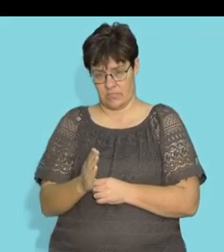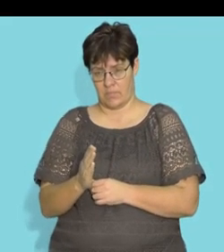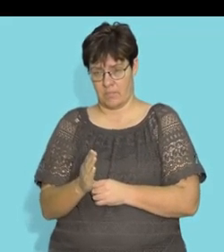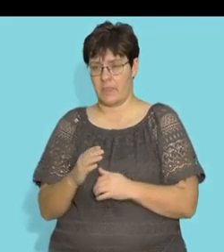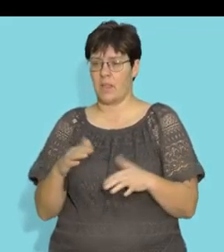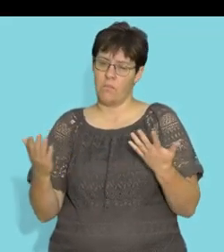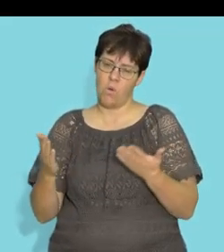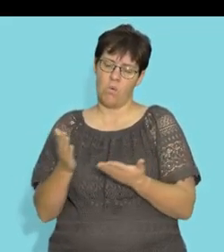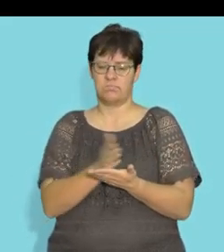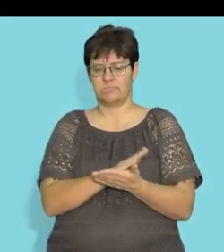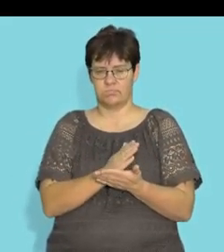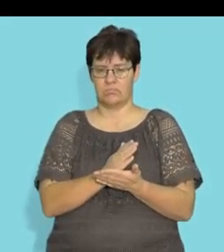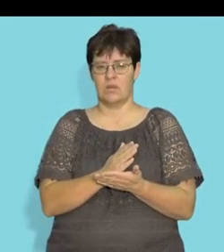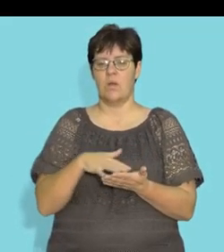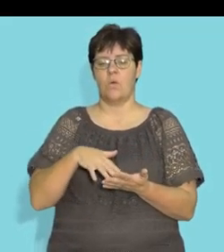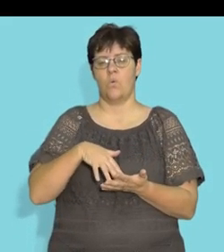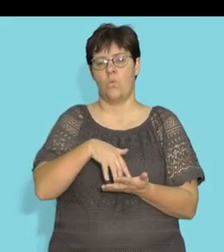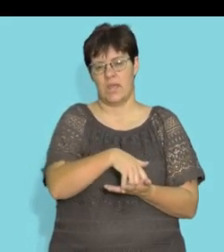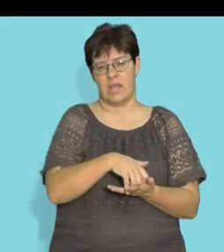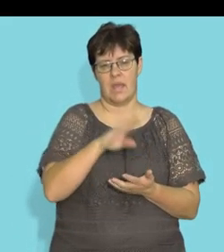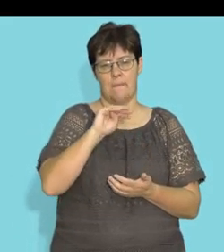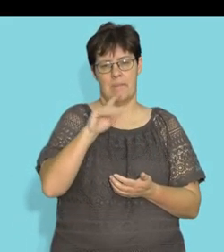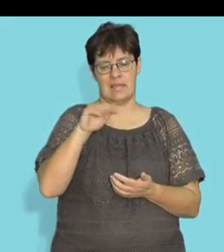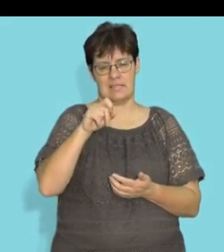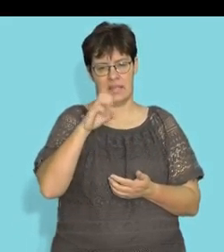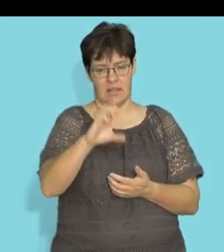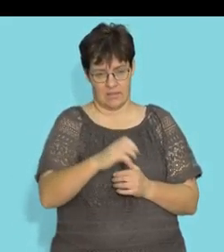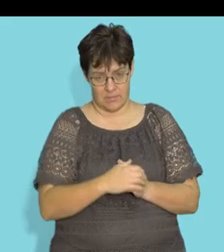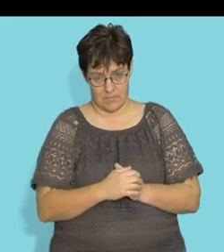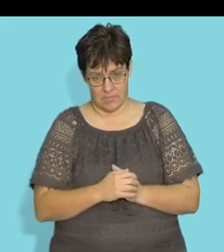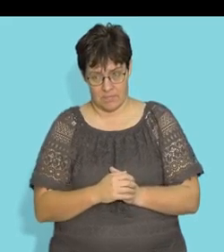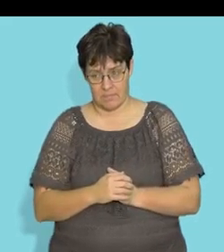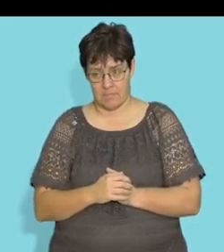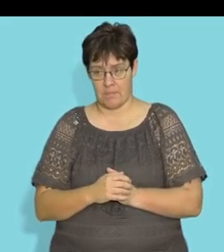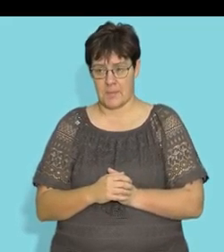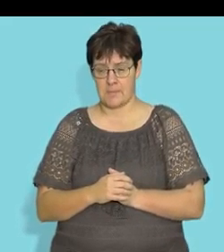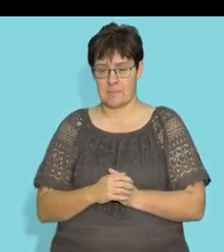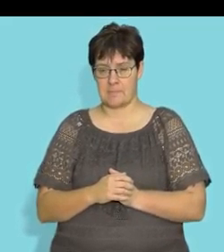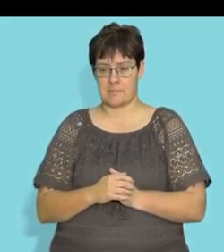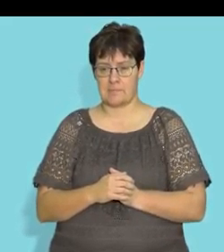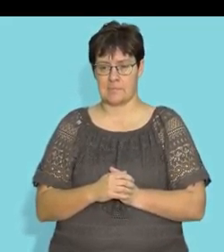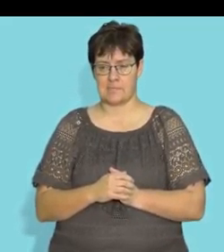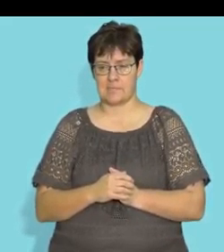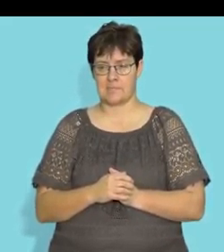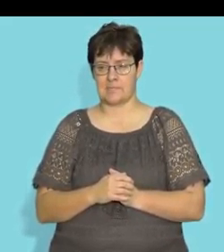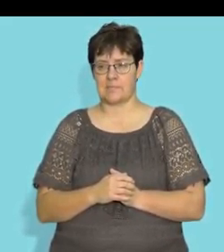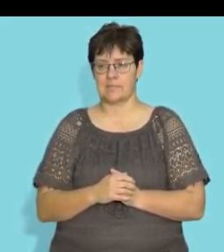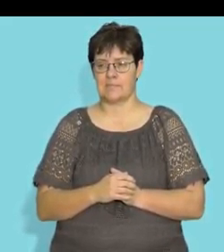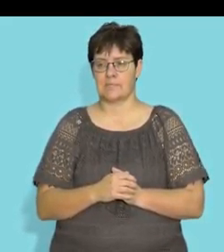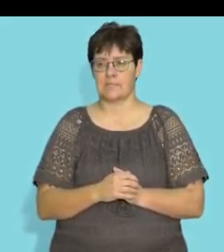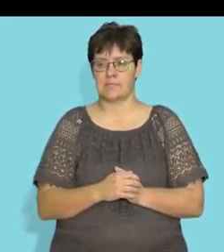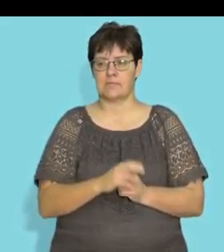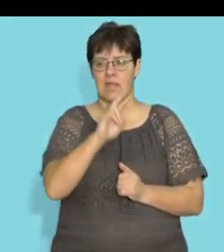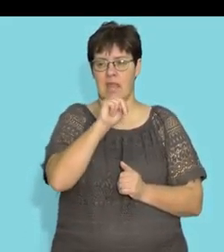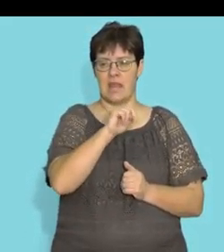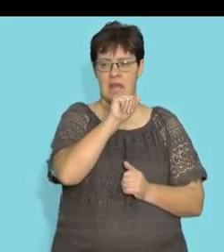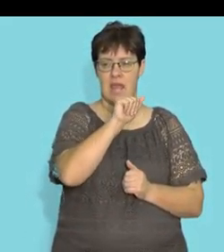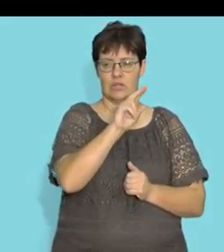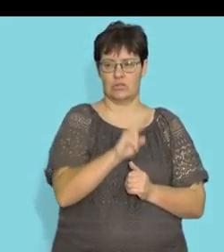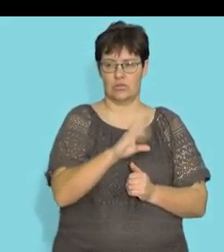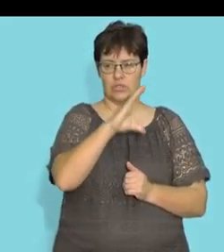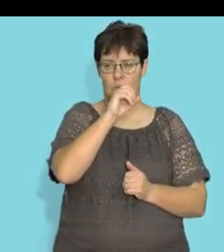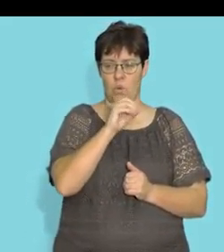weak acid will be more or less like that. So if this two starts to neutralize each other, it will form